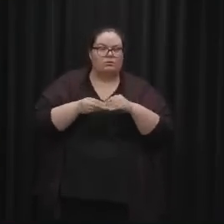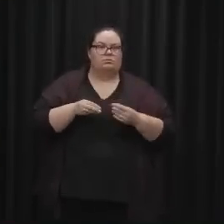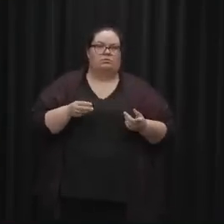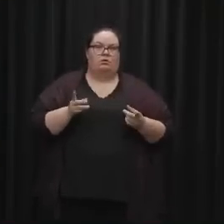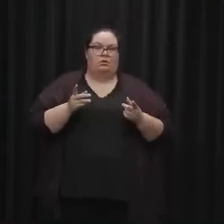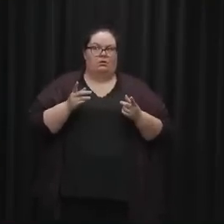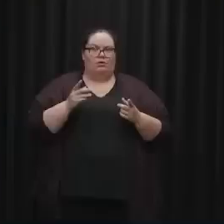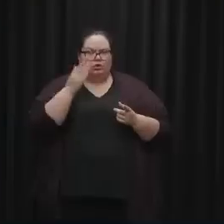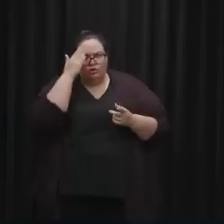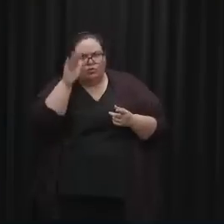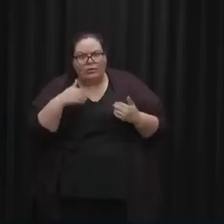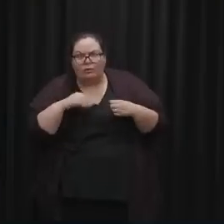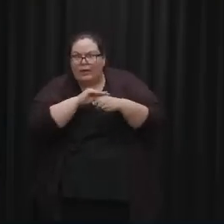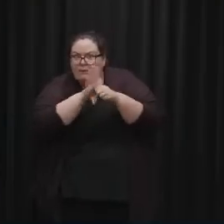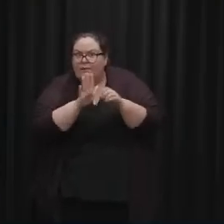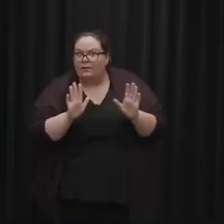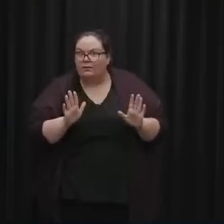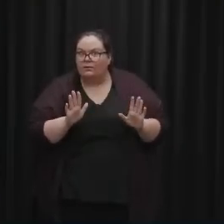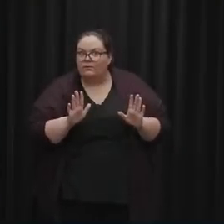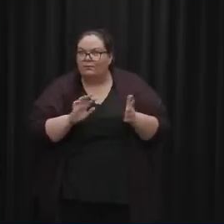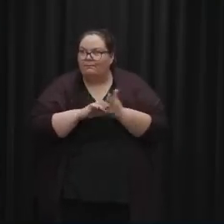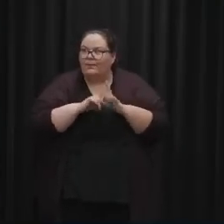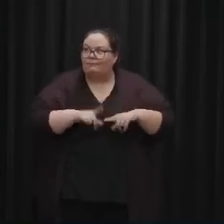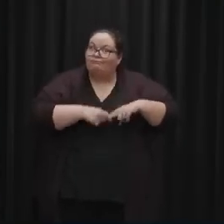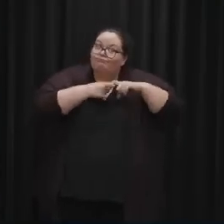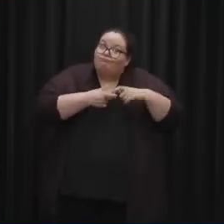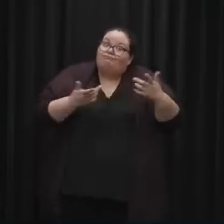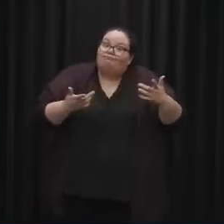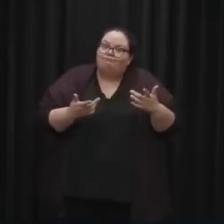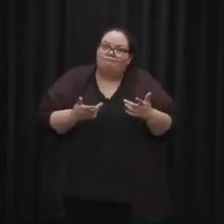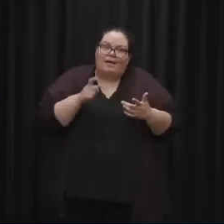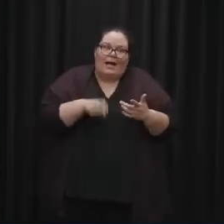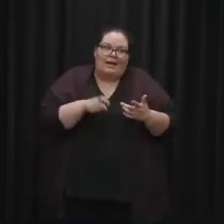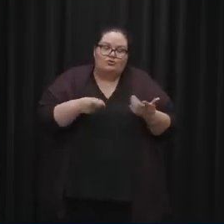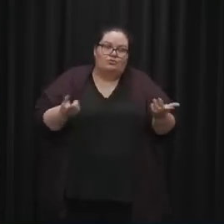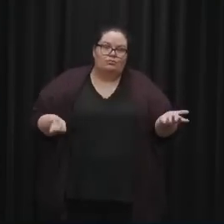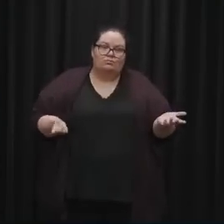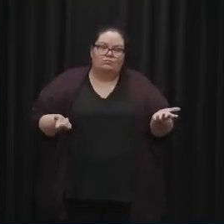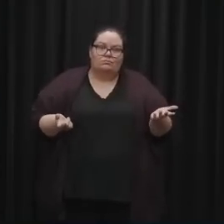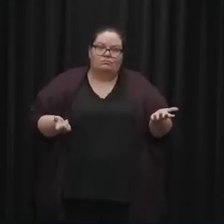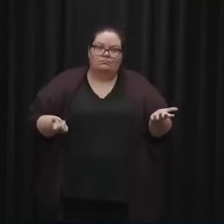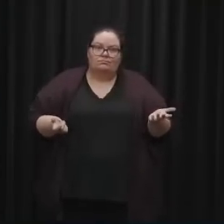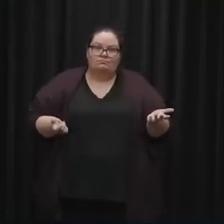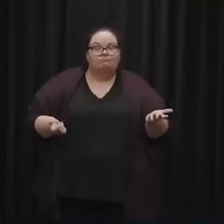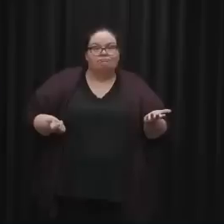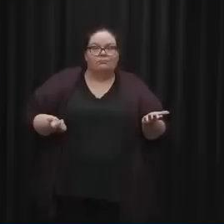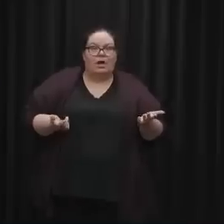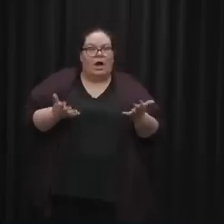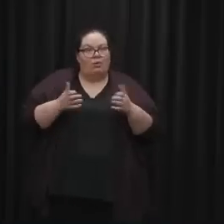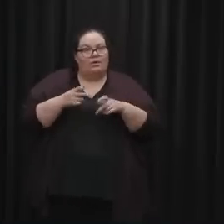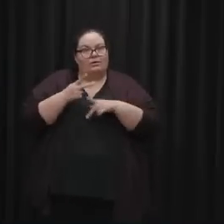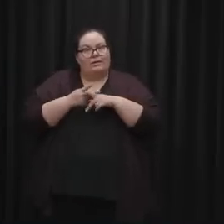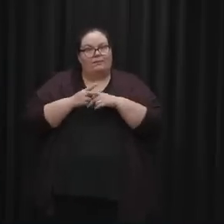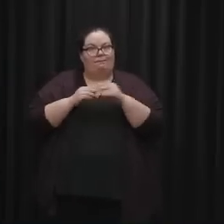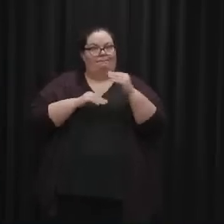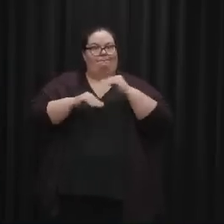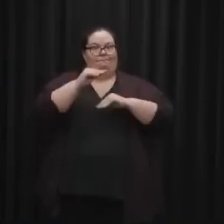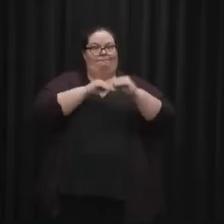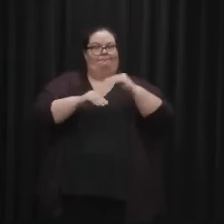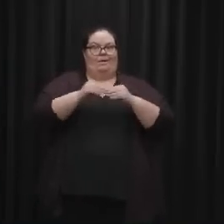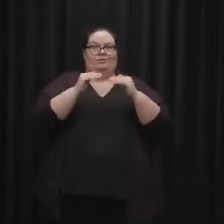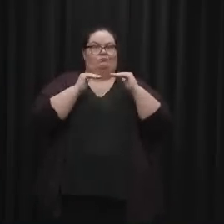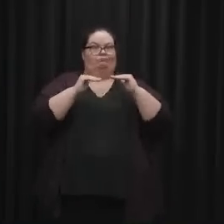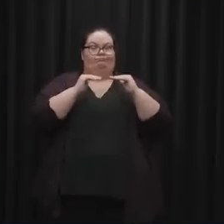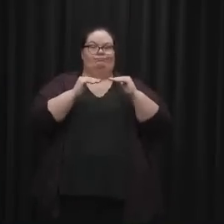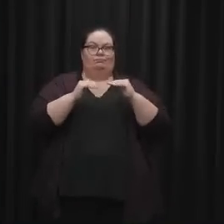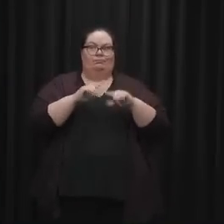we did have a pandemic in the midst of all this, which did slow down some of our earlier programs. I intended to maintain a balanced budget as well, and I